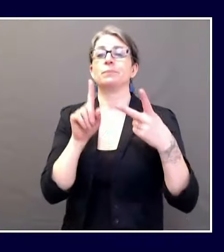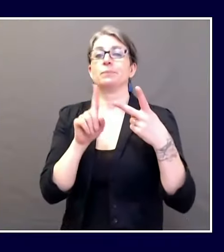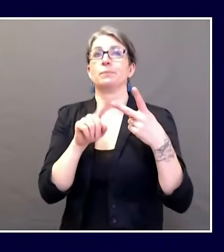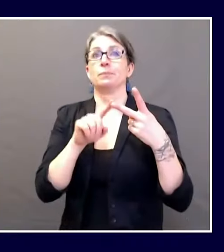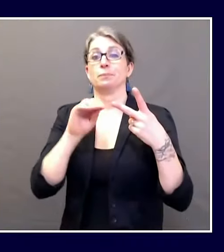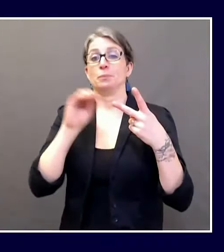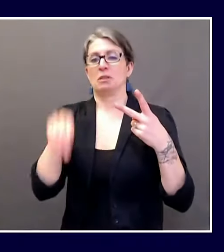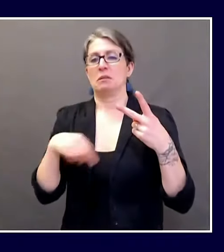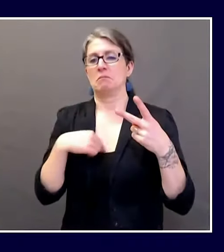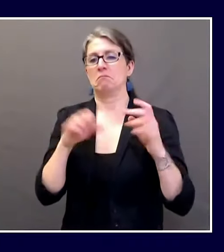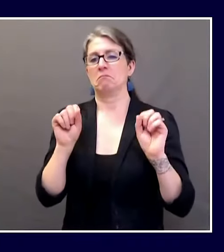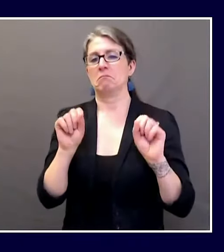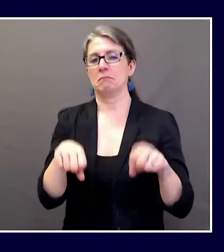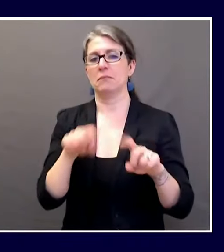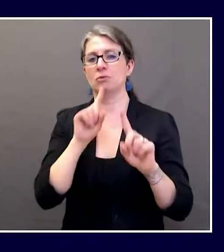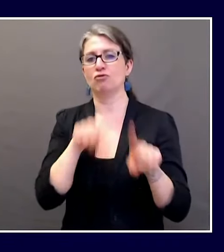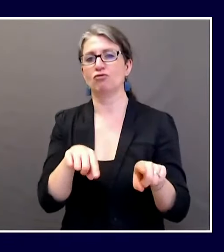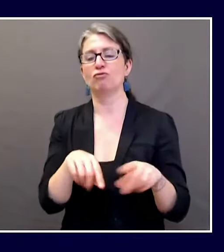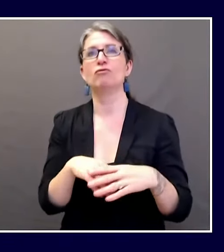100 of the 150